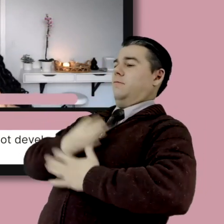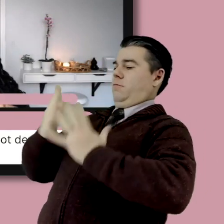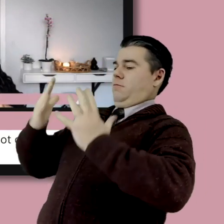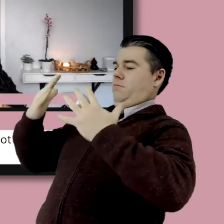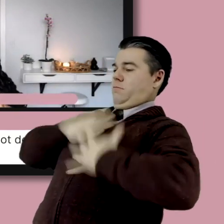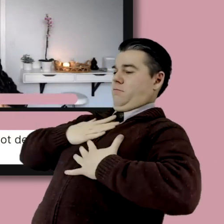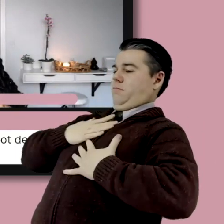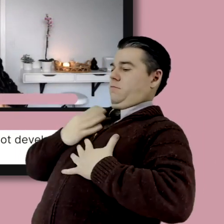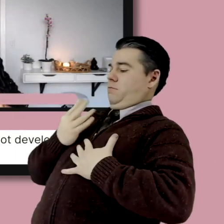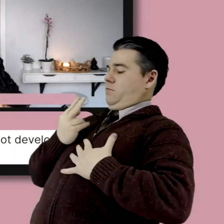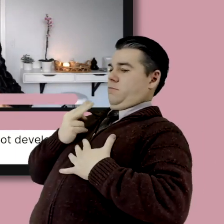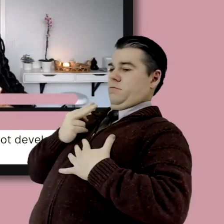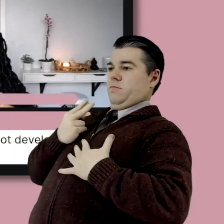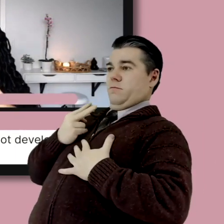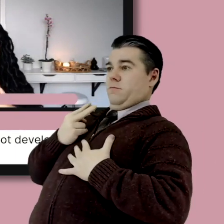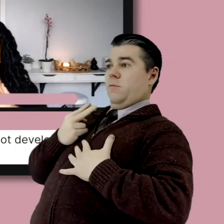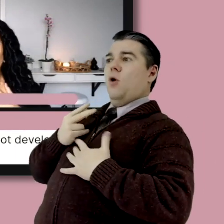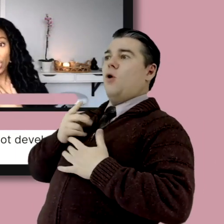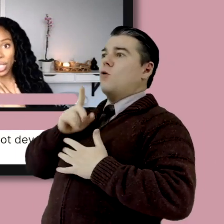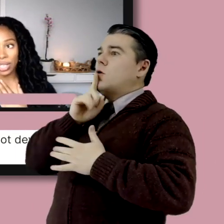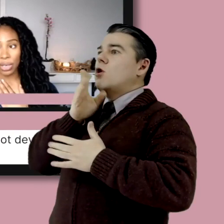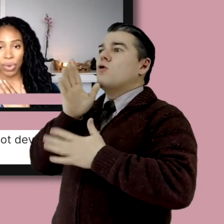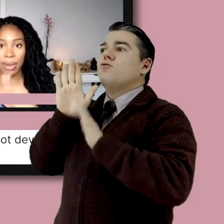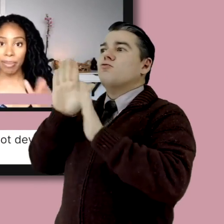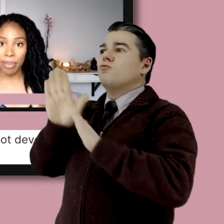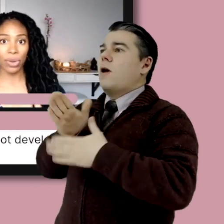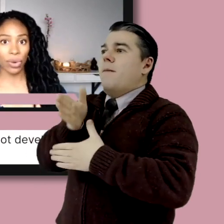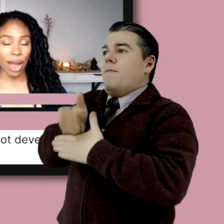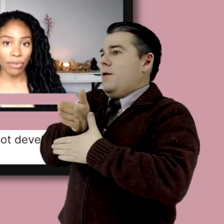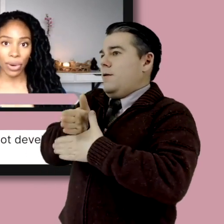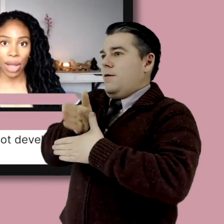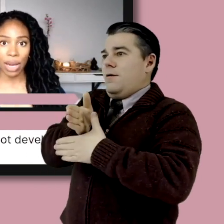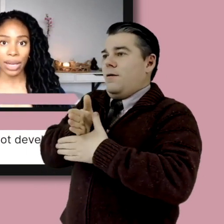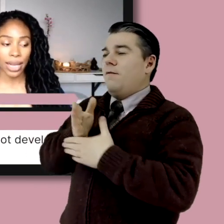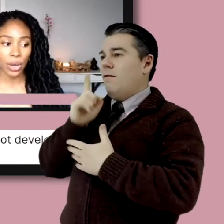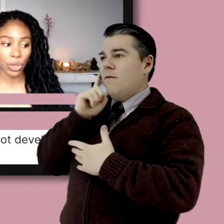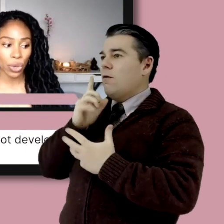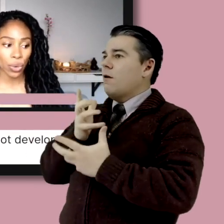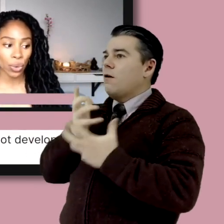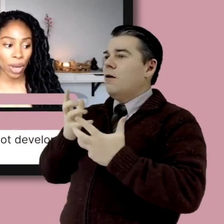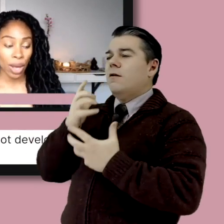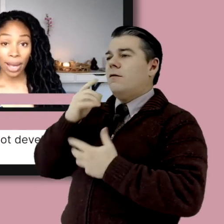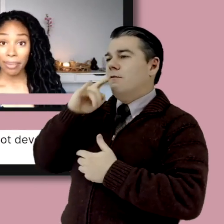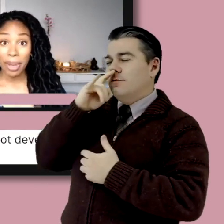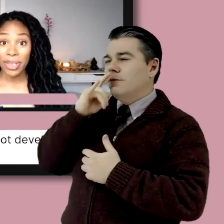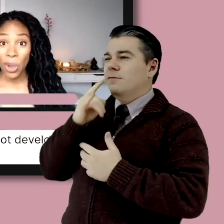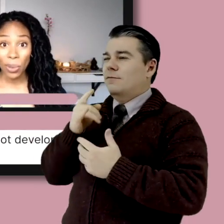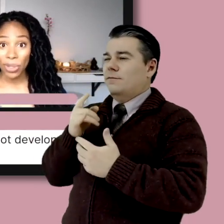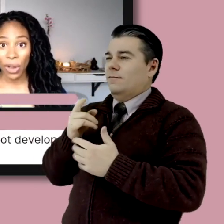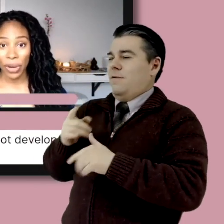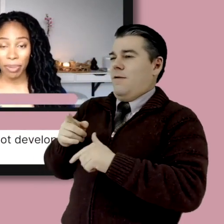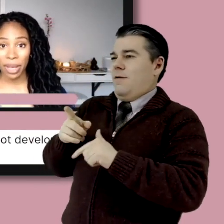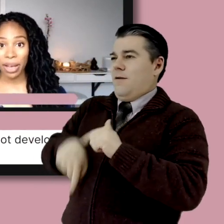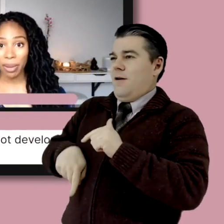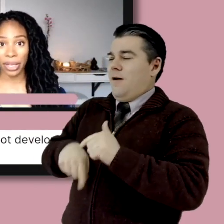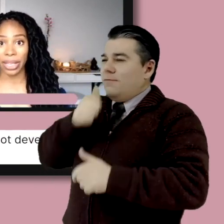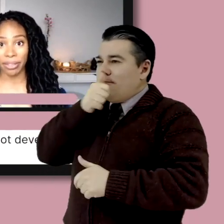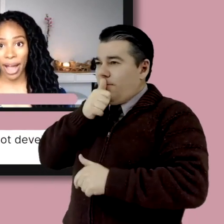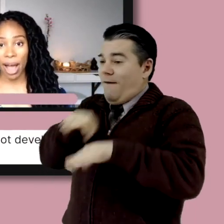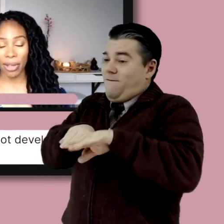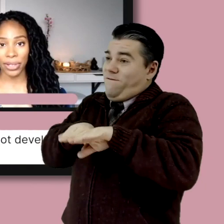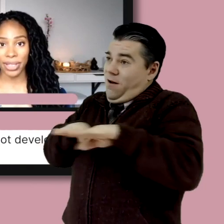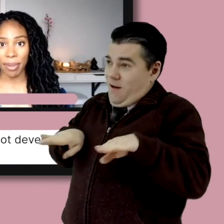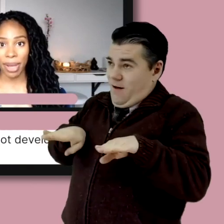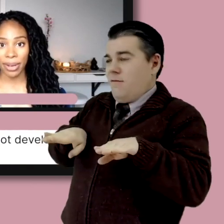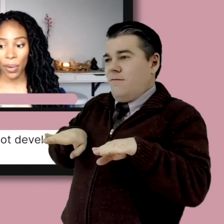in a semi-reclined position, which is a great middle ground for a lot of kiddos who maybe don't tolerate being completely